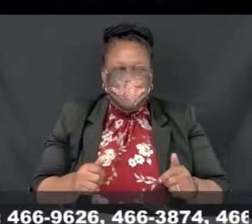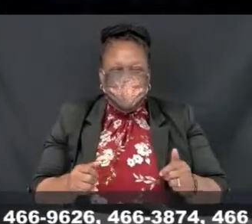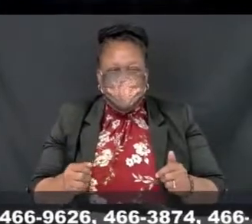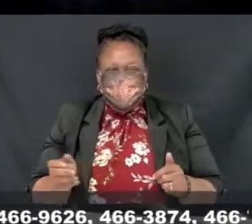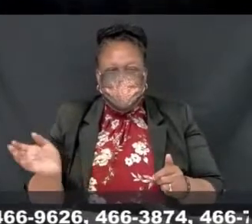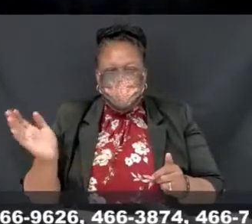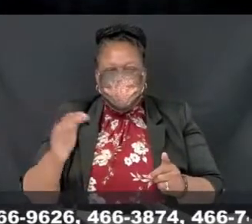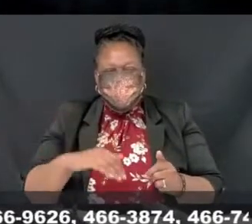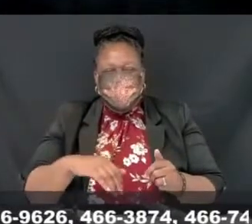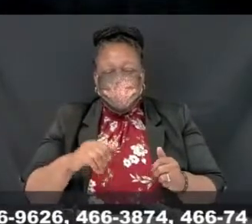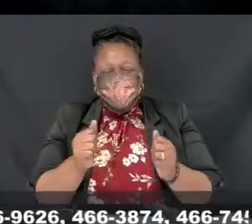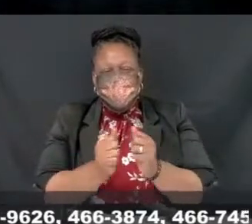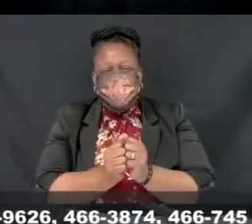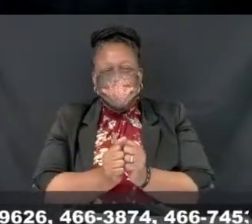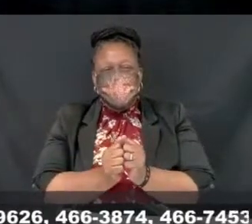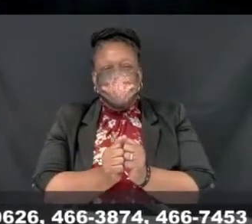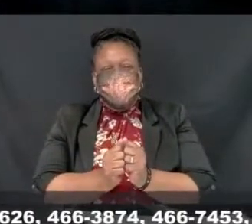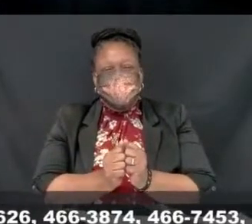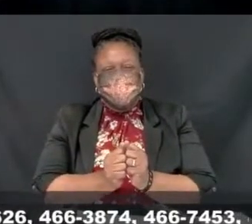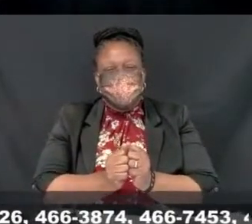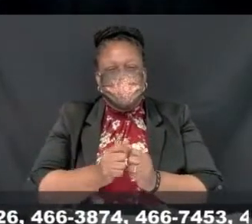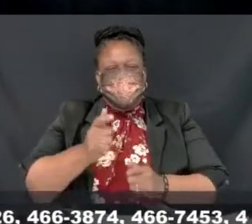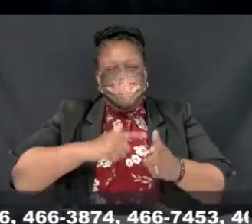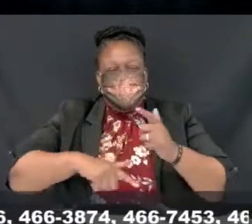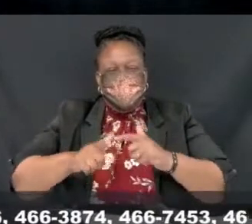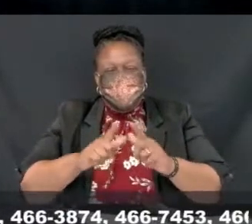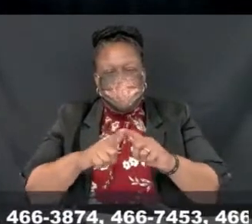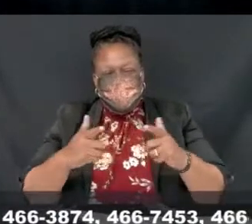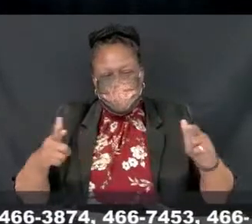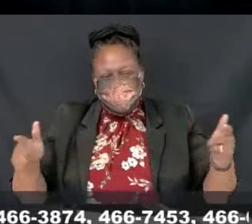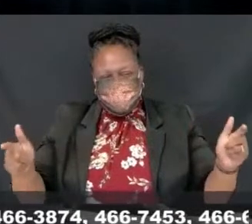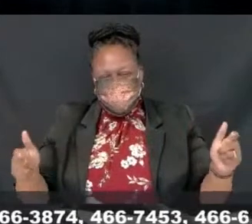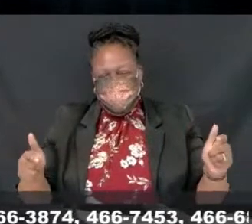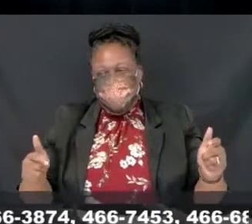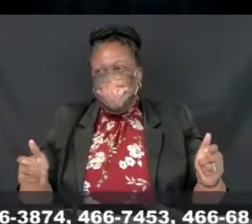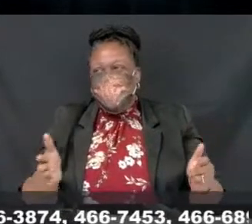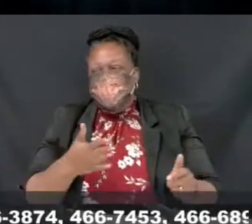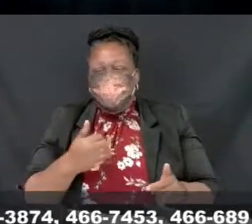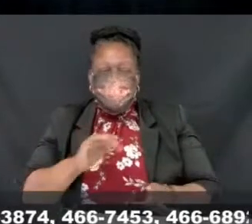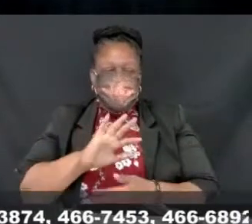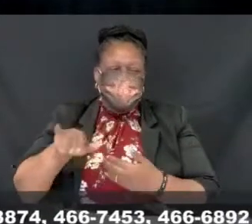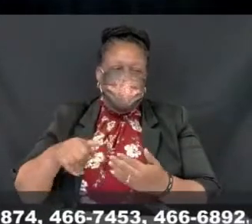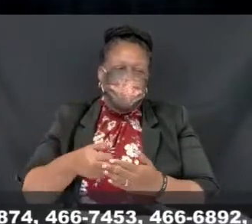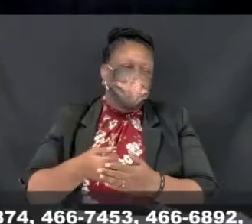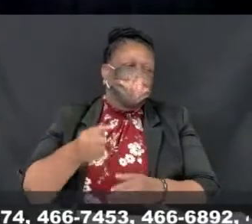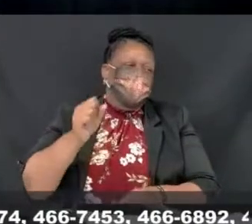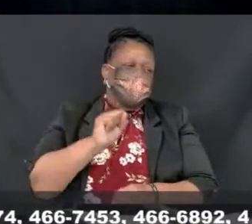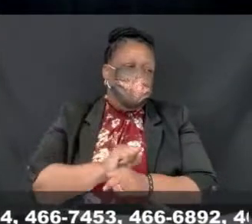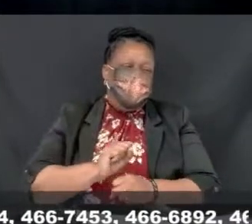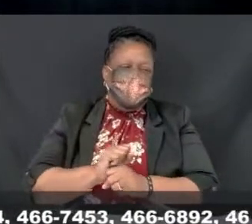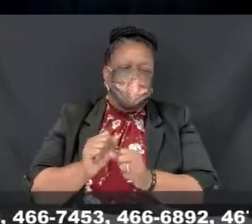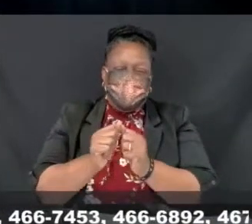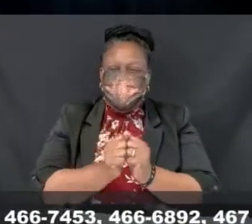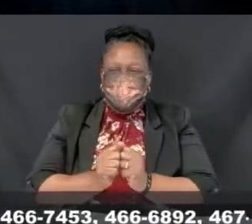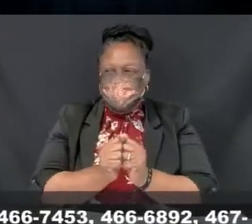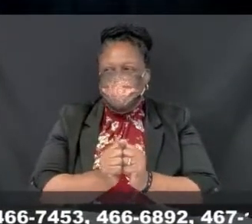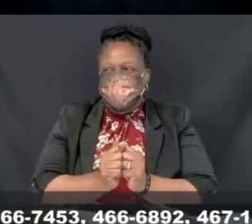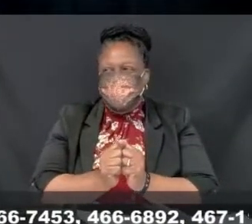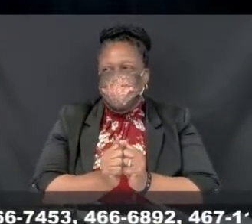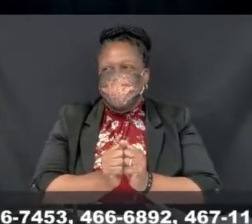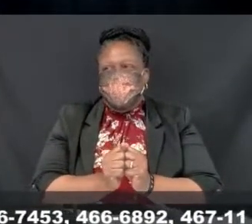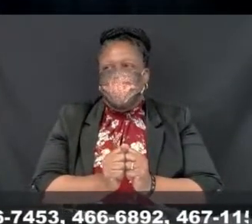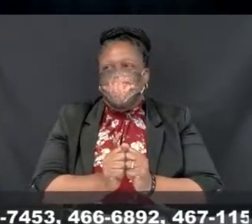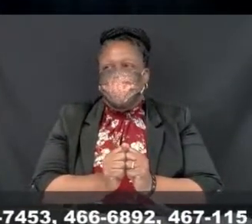And we had fun, so it became a family, so everybody, I remember one time Ms.